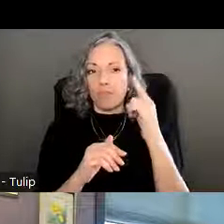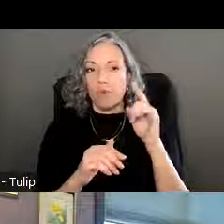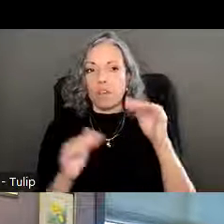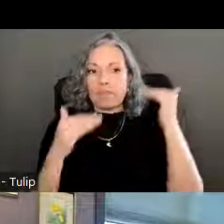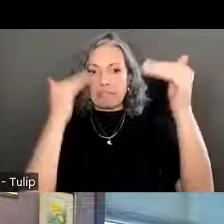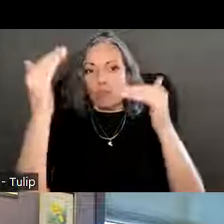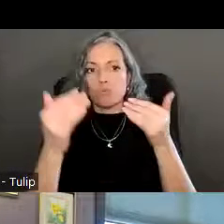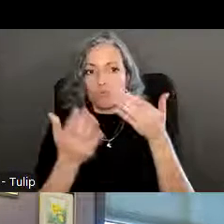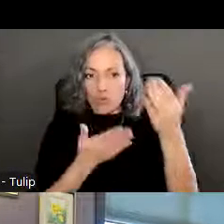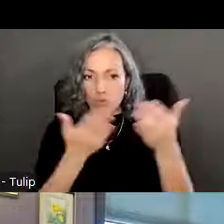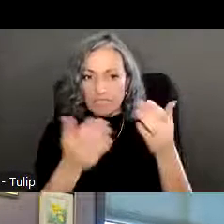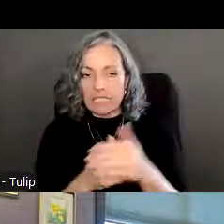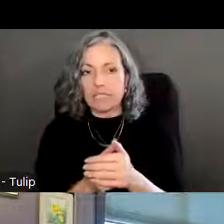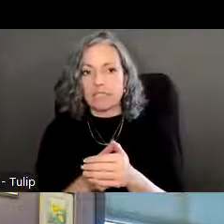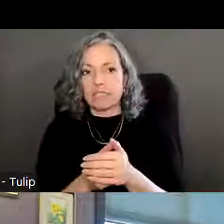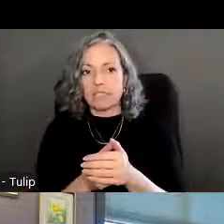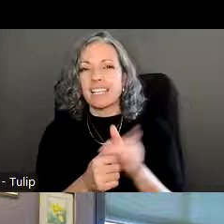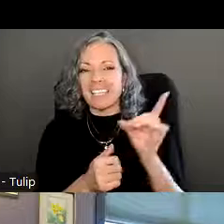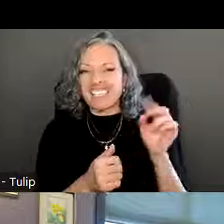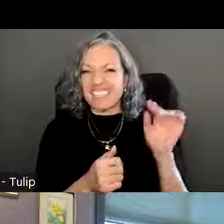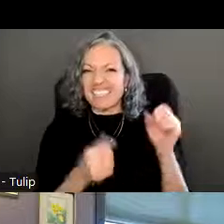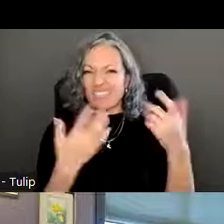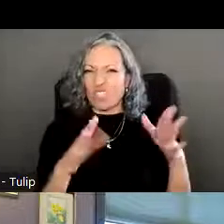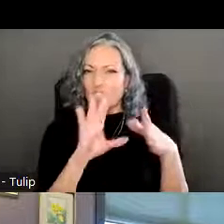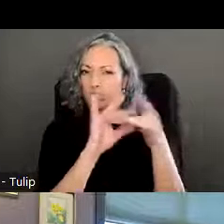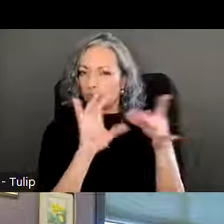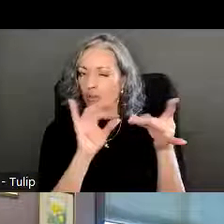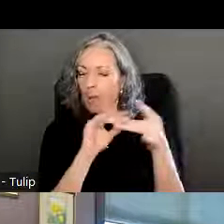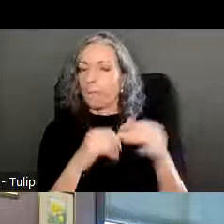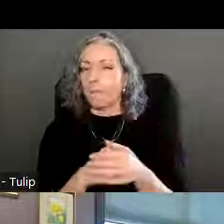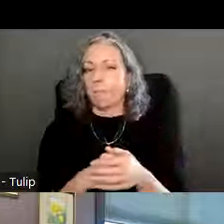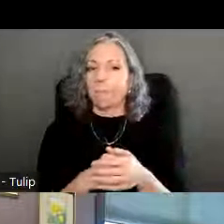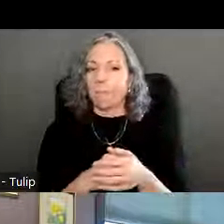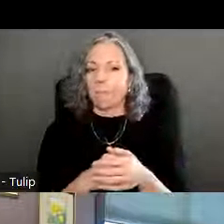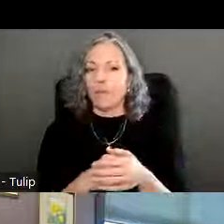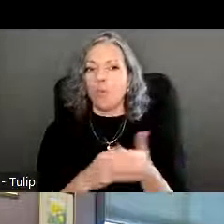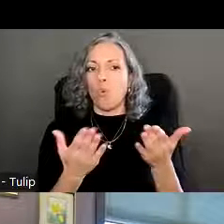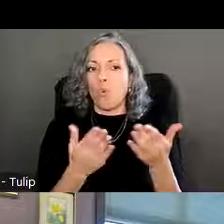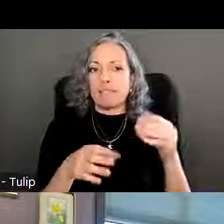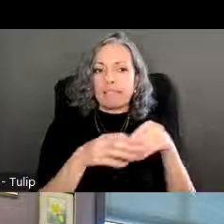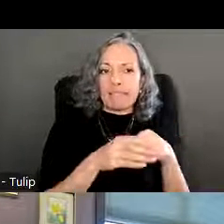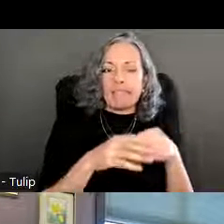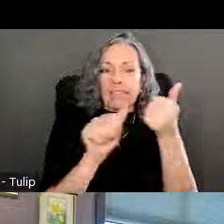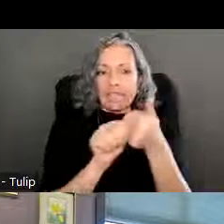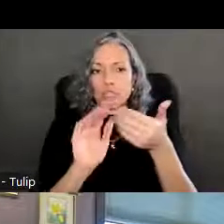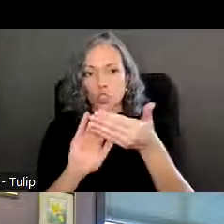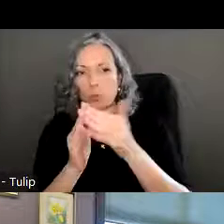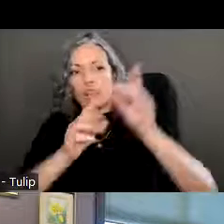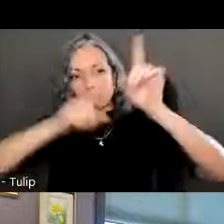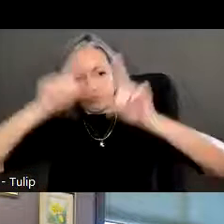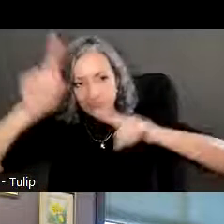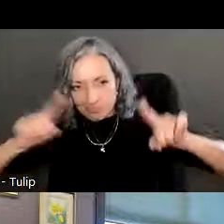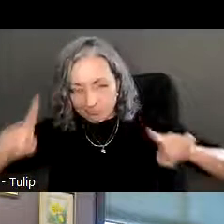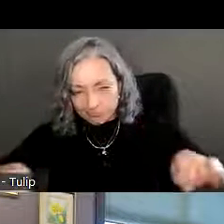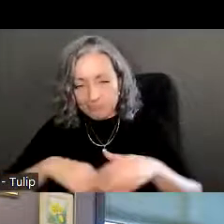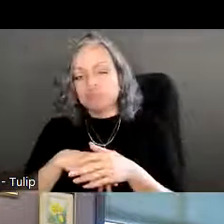model. As Denise was talking about, what's available in each community varies greatly,